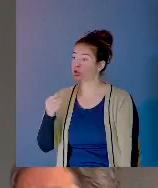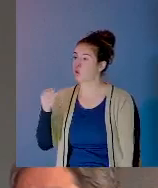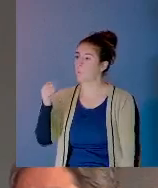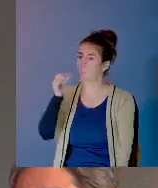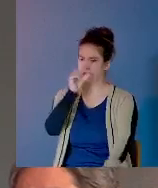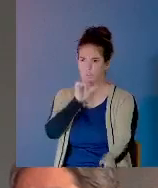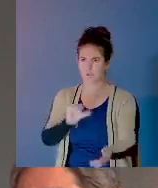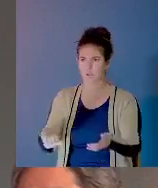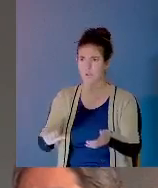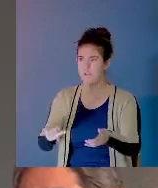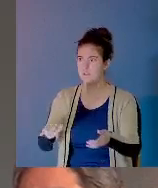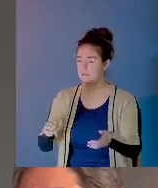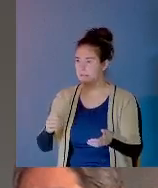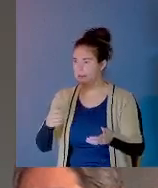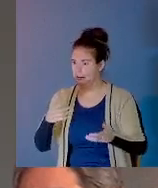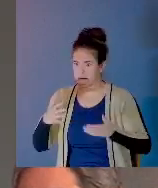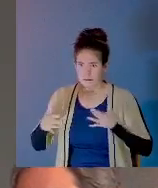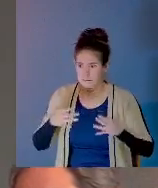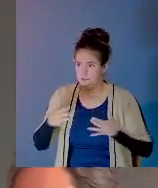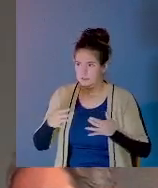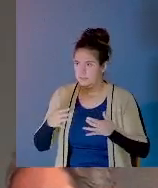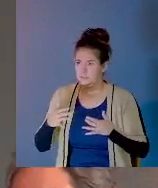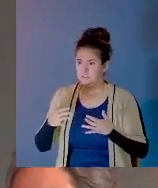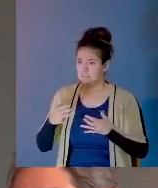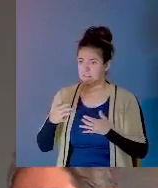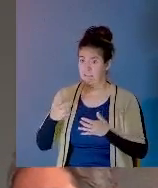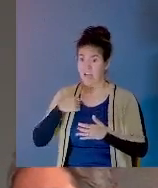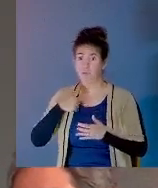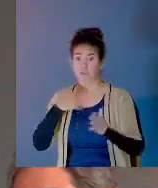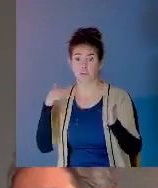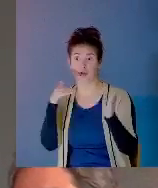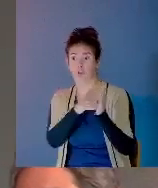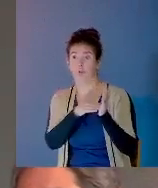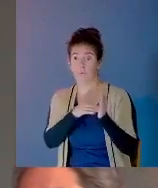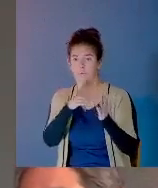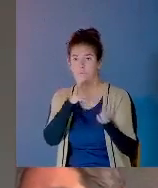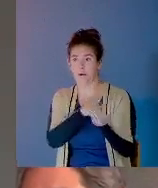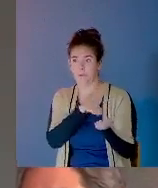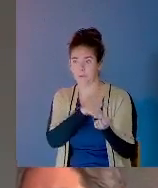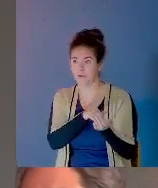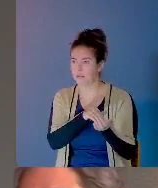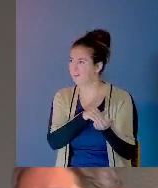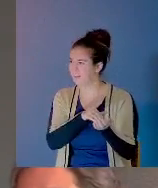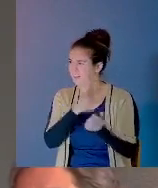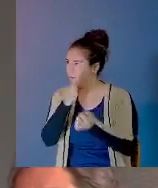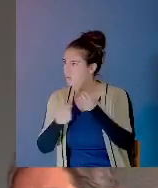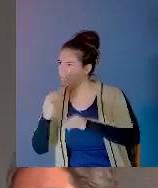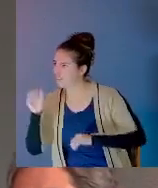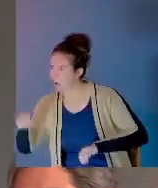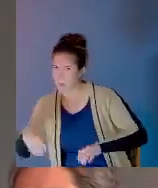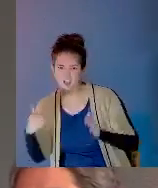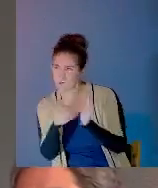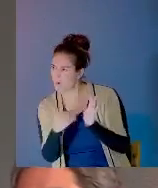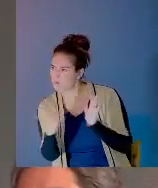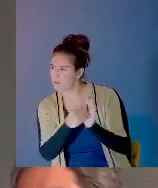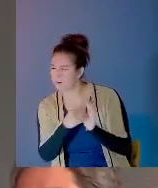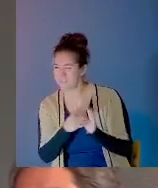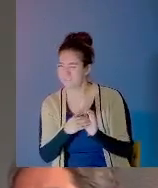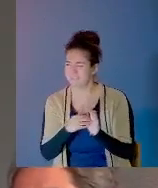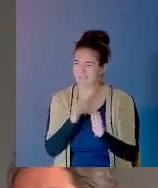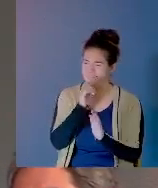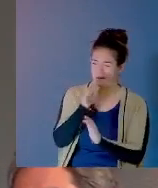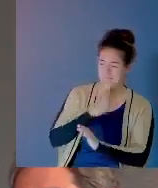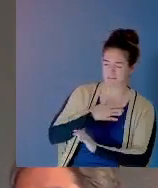was going to sue him, and everybody's telling me, sue him, sue him. But that's not my style. And so what happened was,